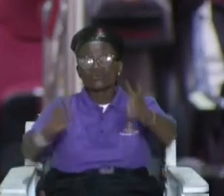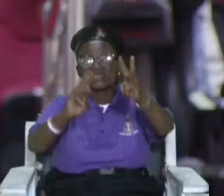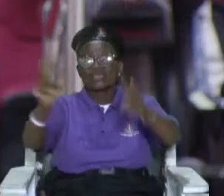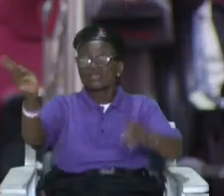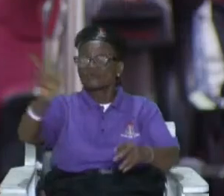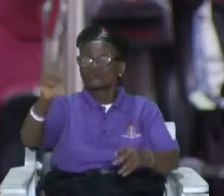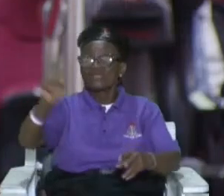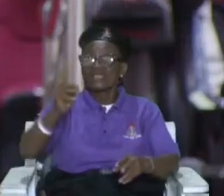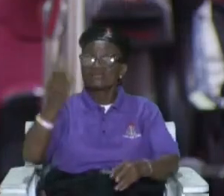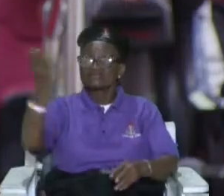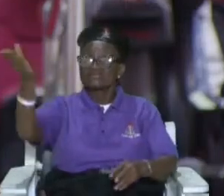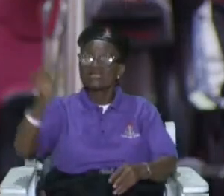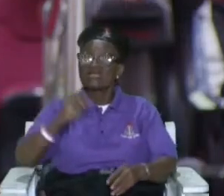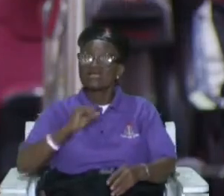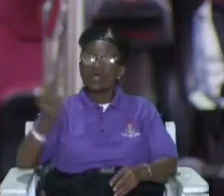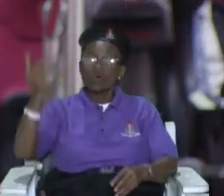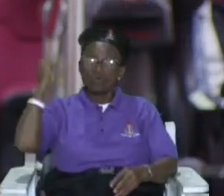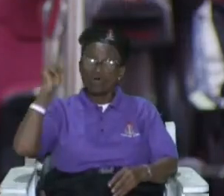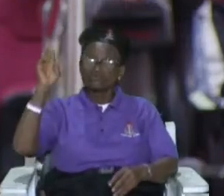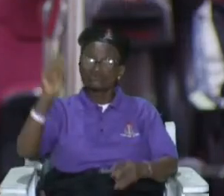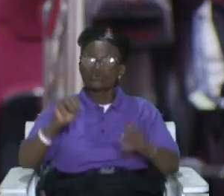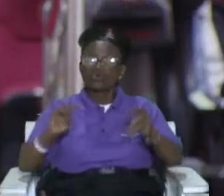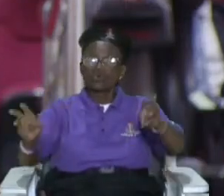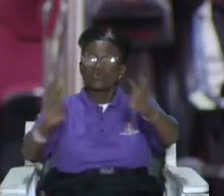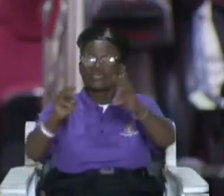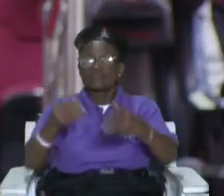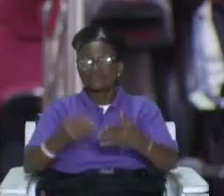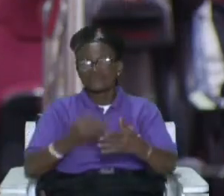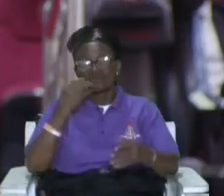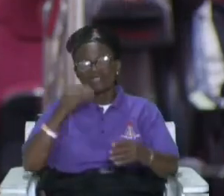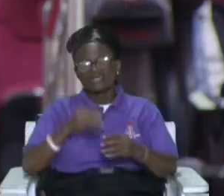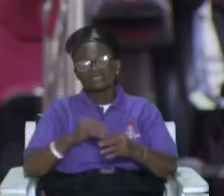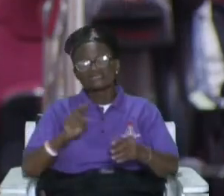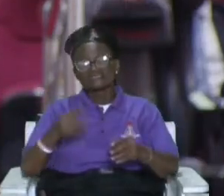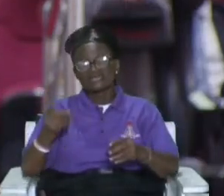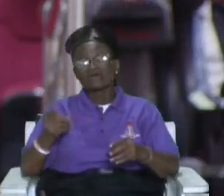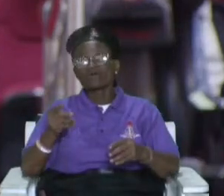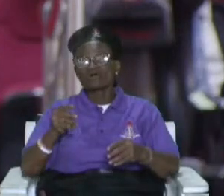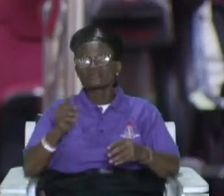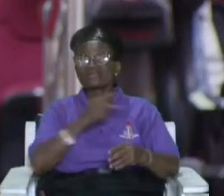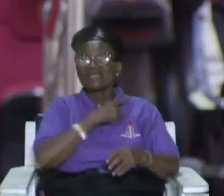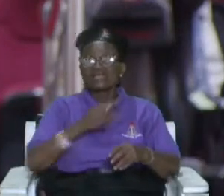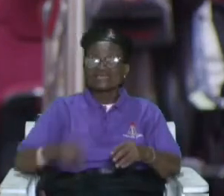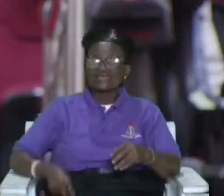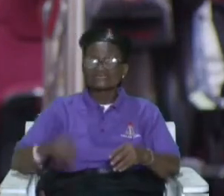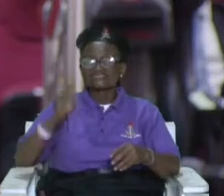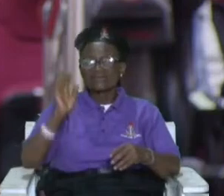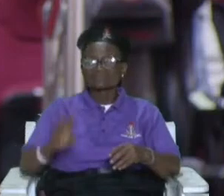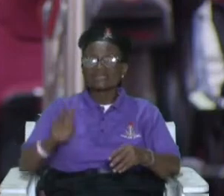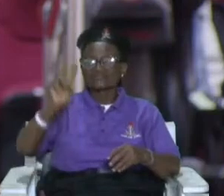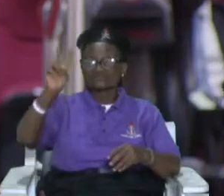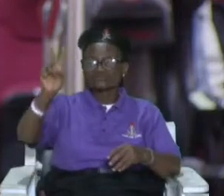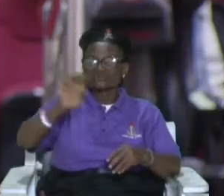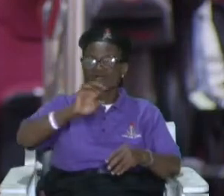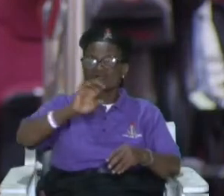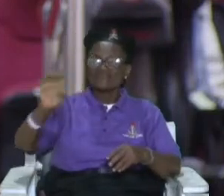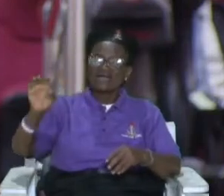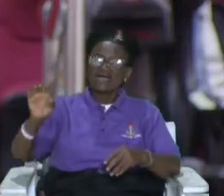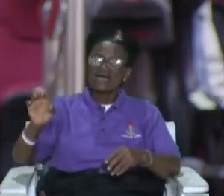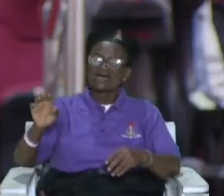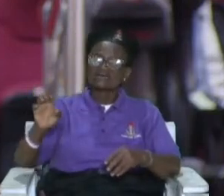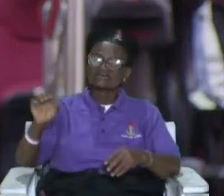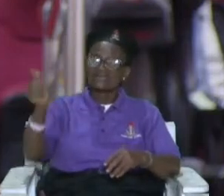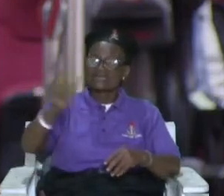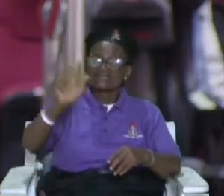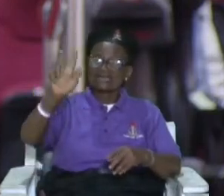In 2 Kings chapter 2, from verse 13 to 15, 2 Kings chapter 2, from verse